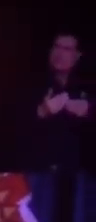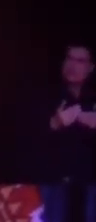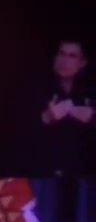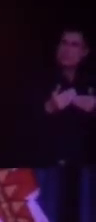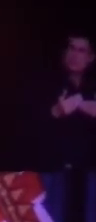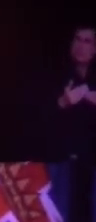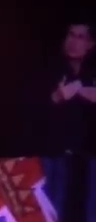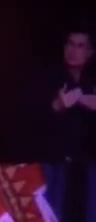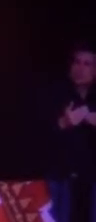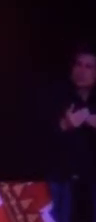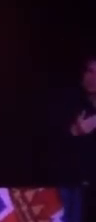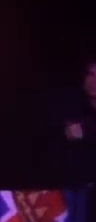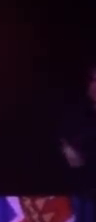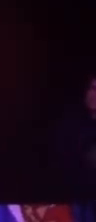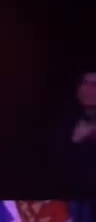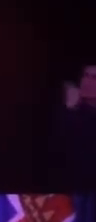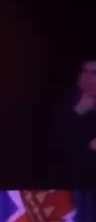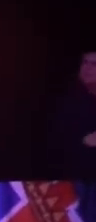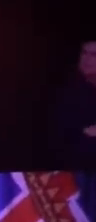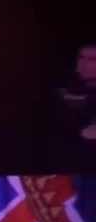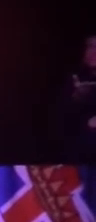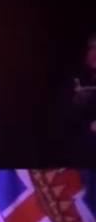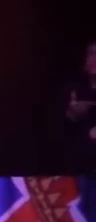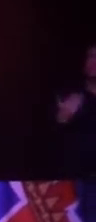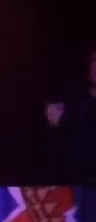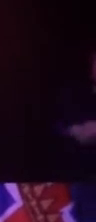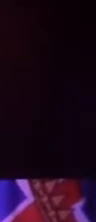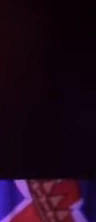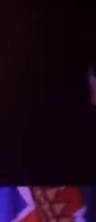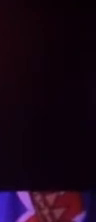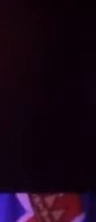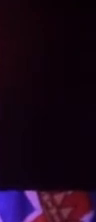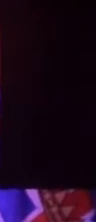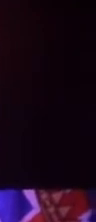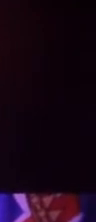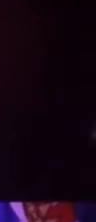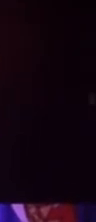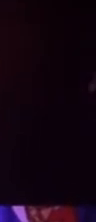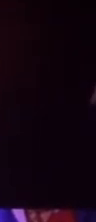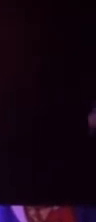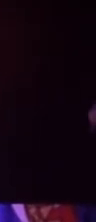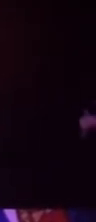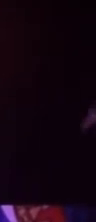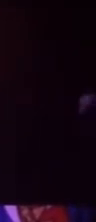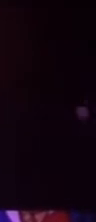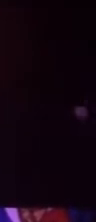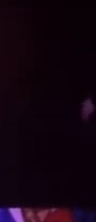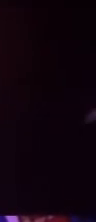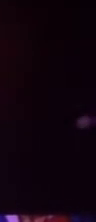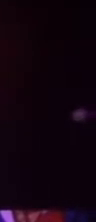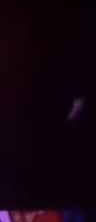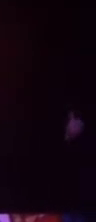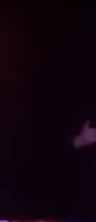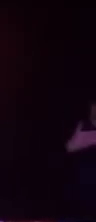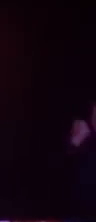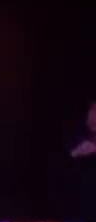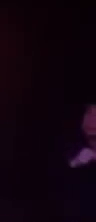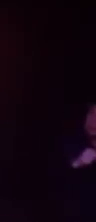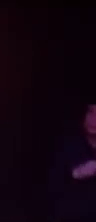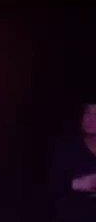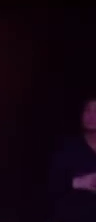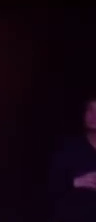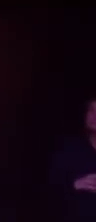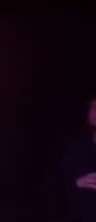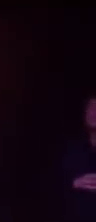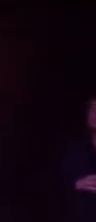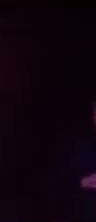Canada. Period to what they were months ago. I'm not for a minute going to try and erase the situation